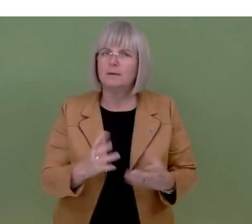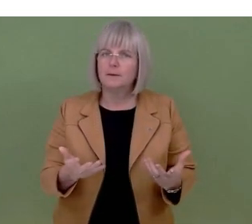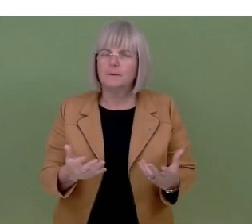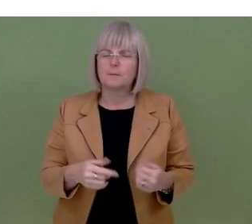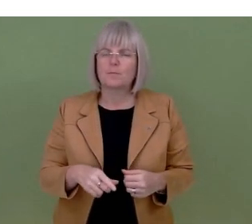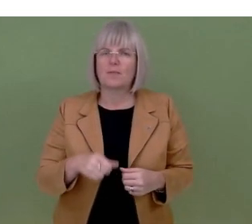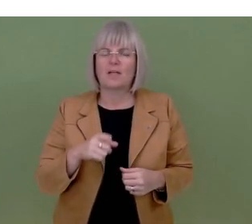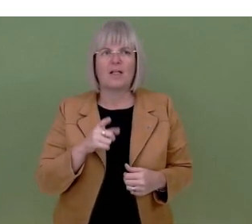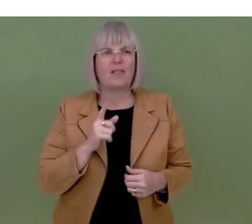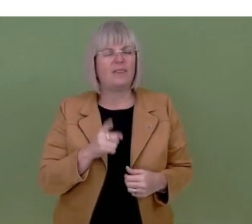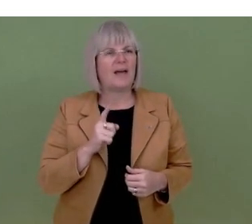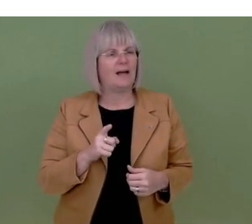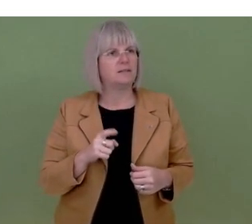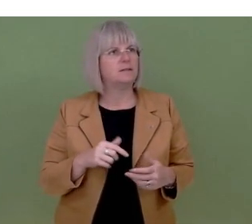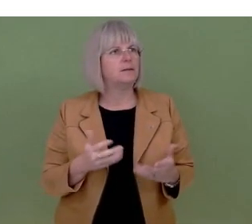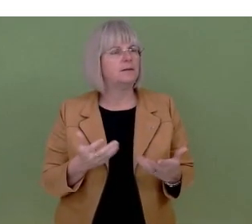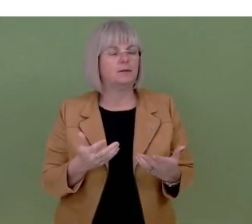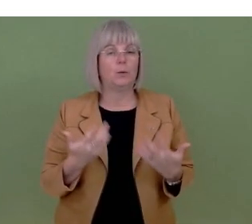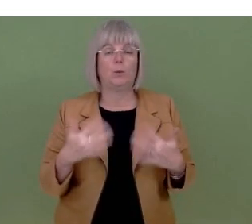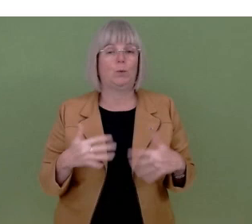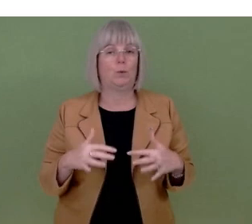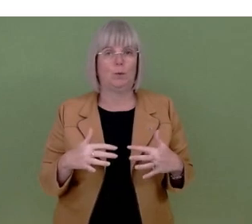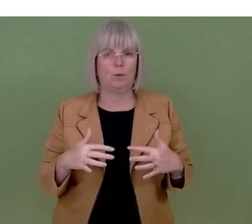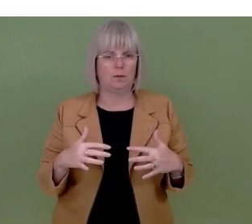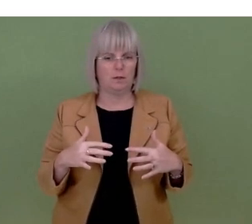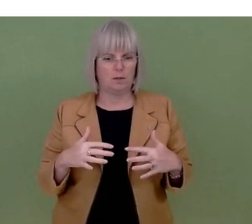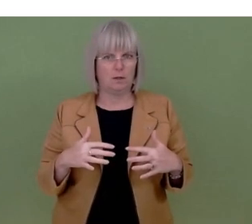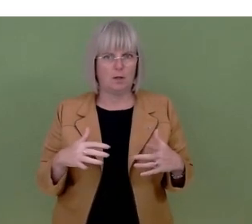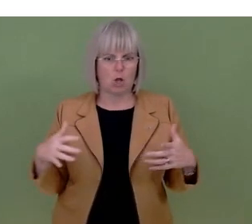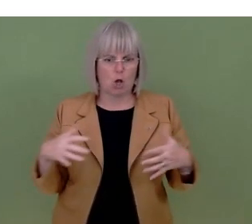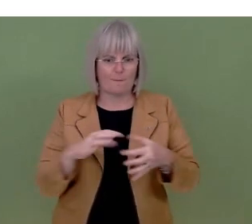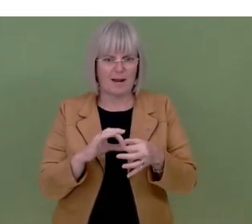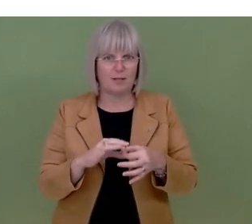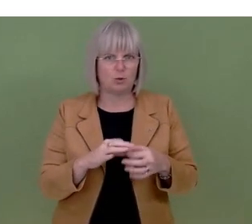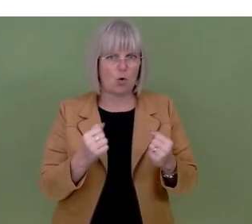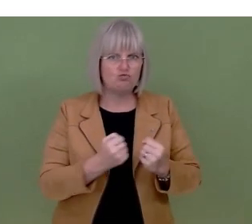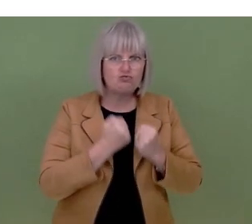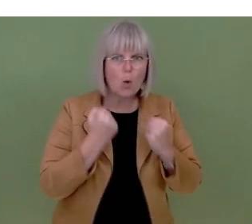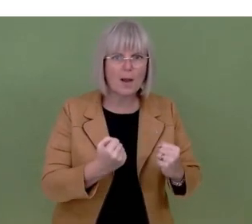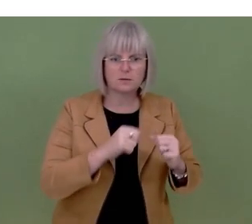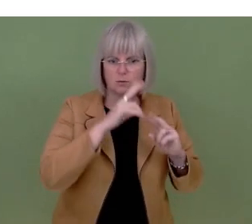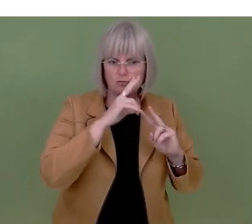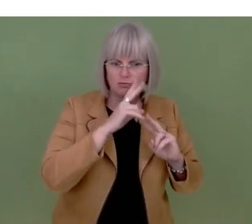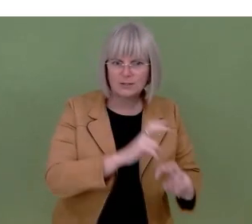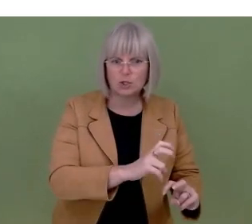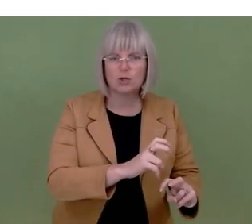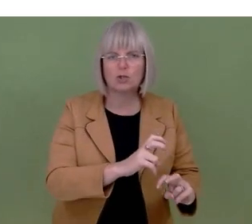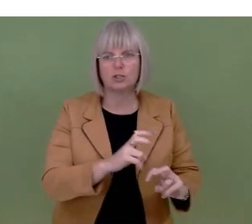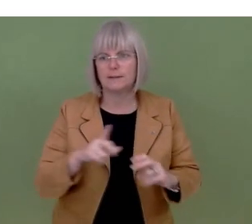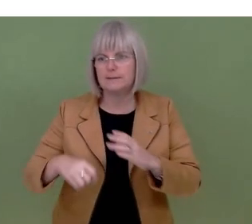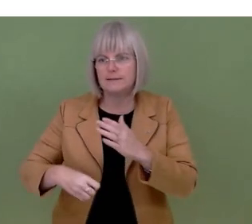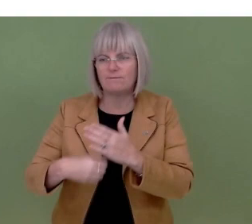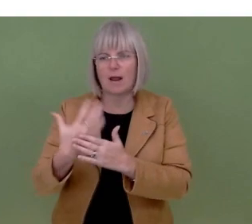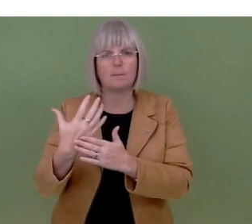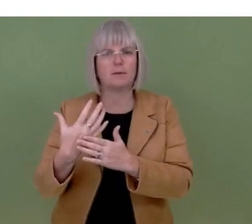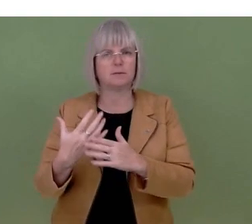striking combination of real robust research and development being within the service, which is what the Research for Patient Benefit